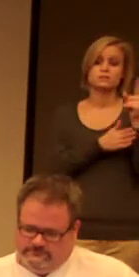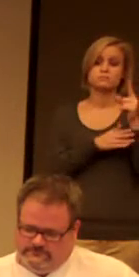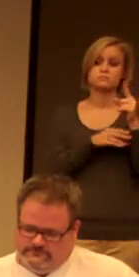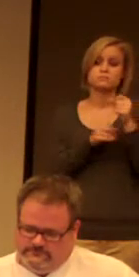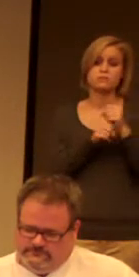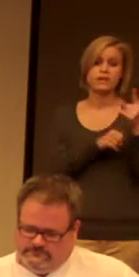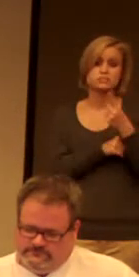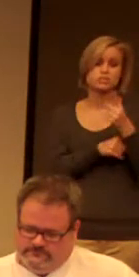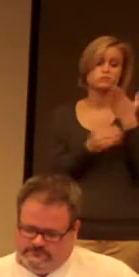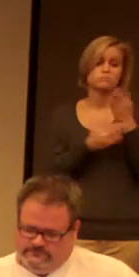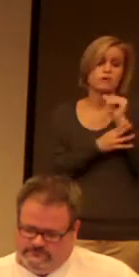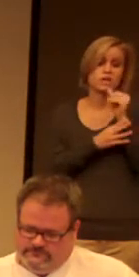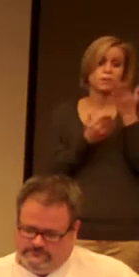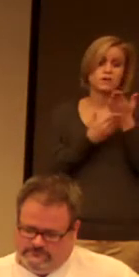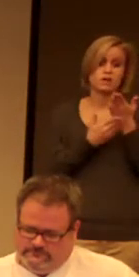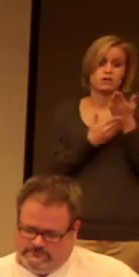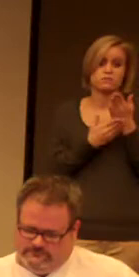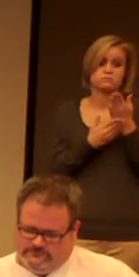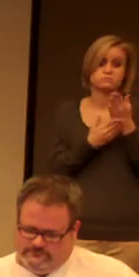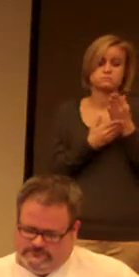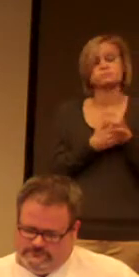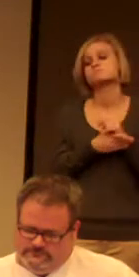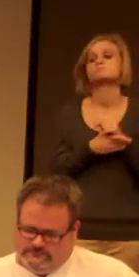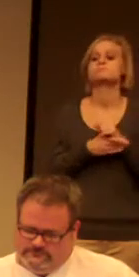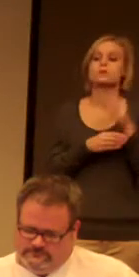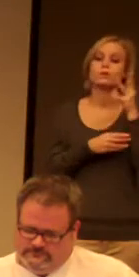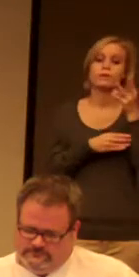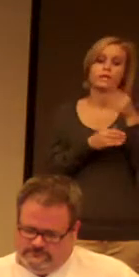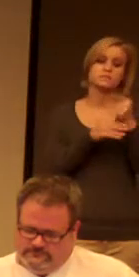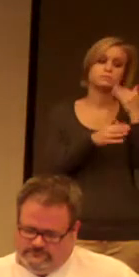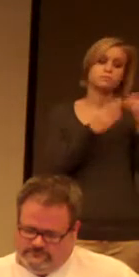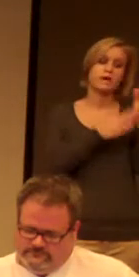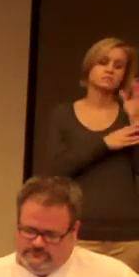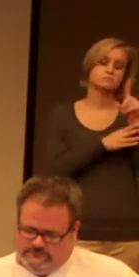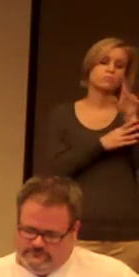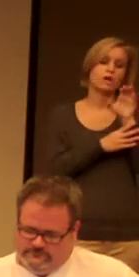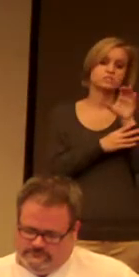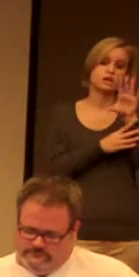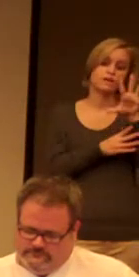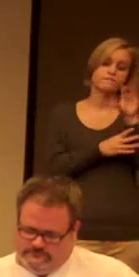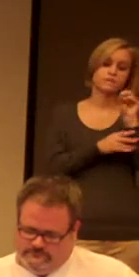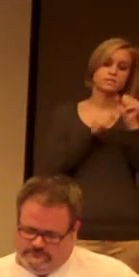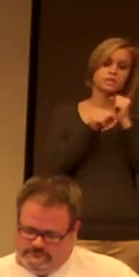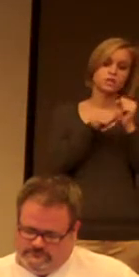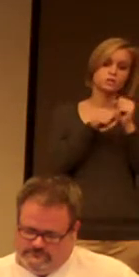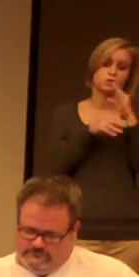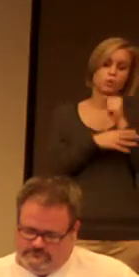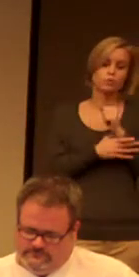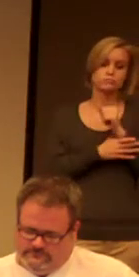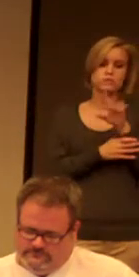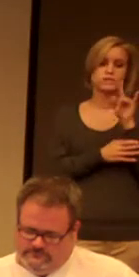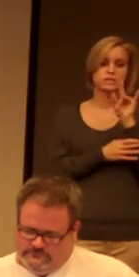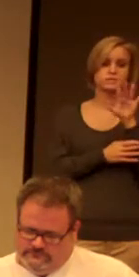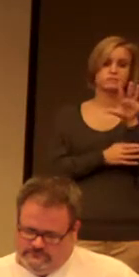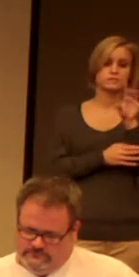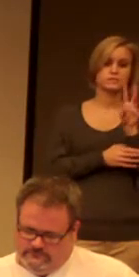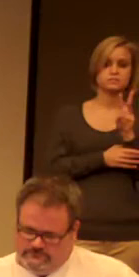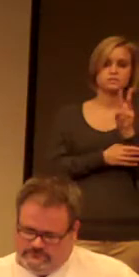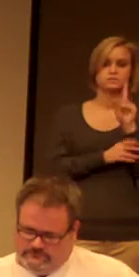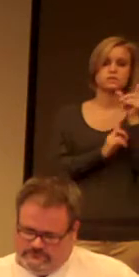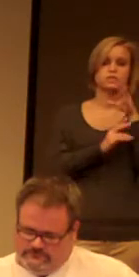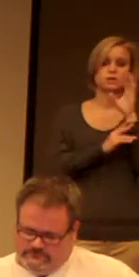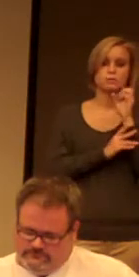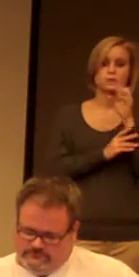Here's an example of Wheelings Pass that's been 150 years old. The building, 1866, it's going to be gone, I